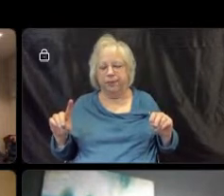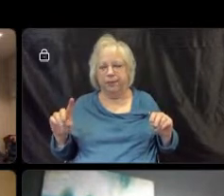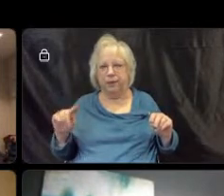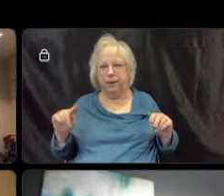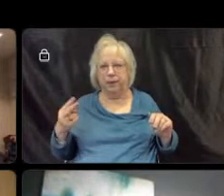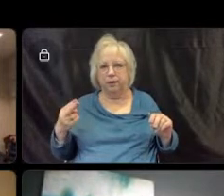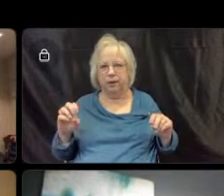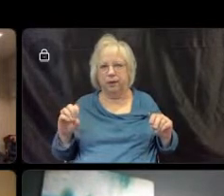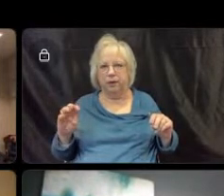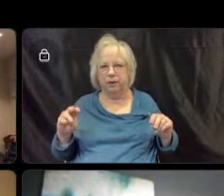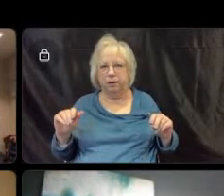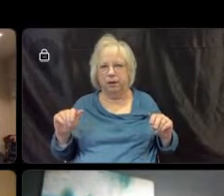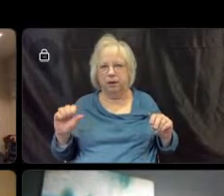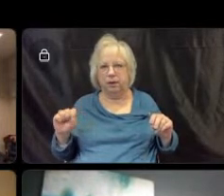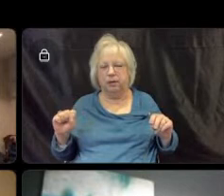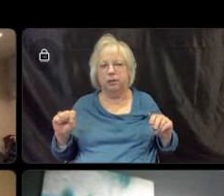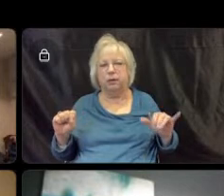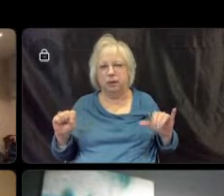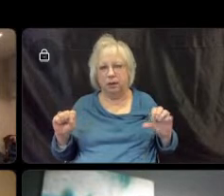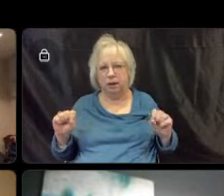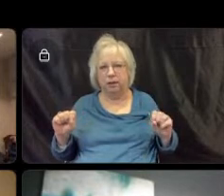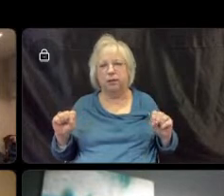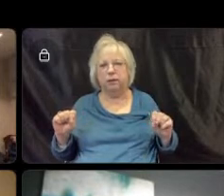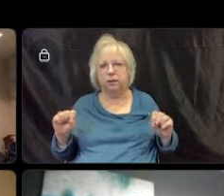Thomas? Yes.